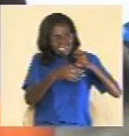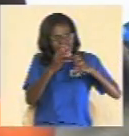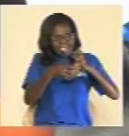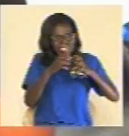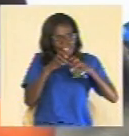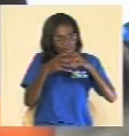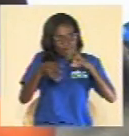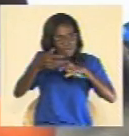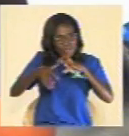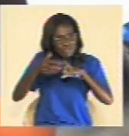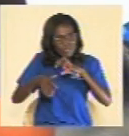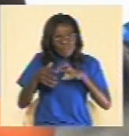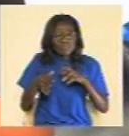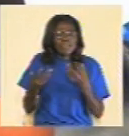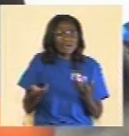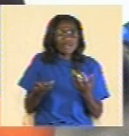diagnose leprosy, Doc?